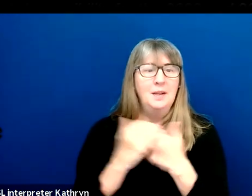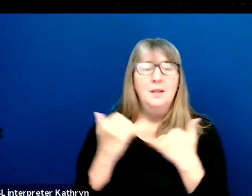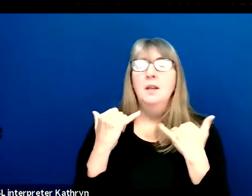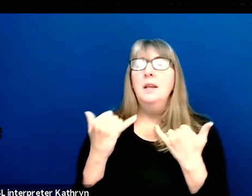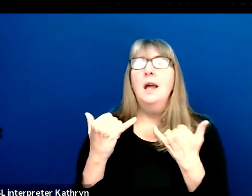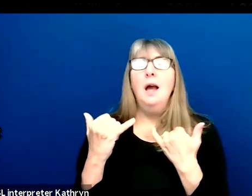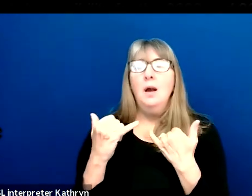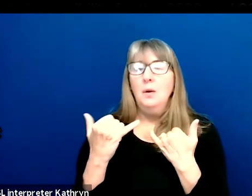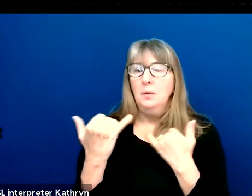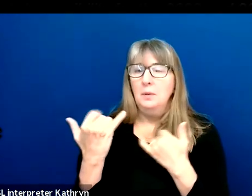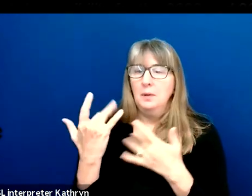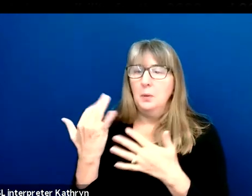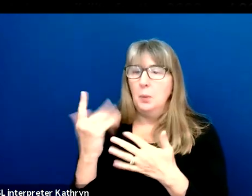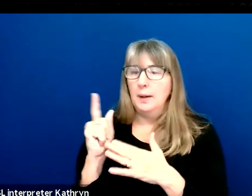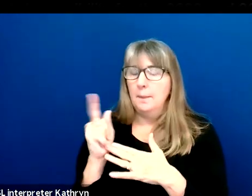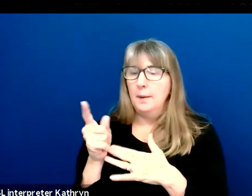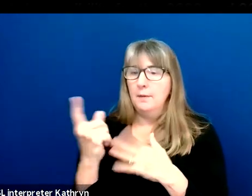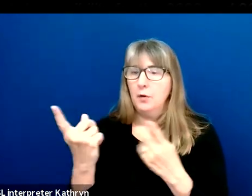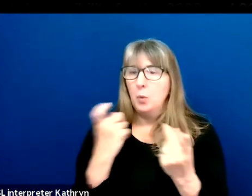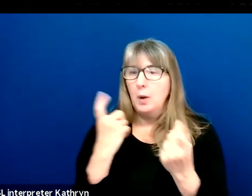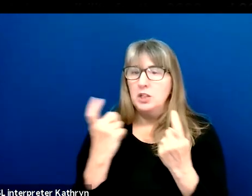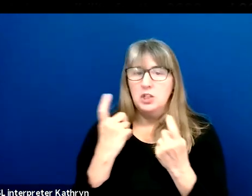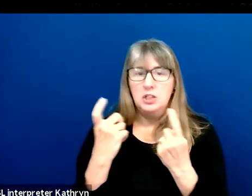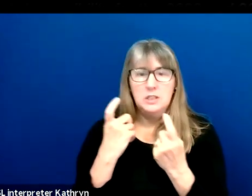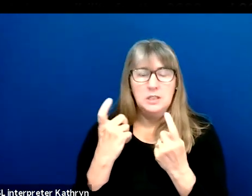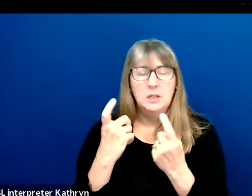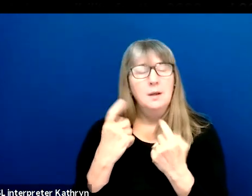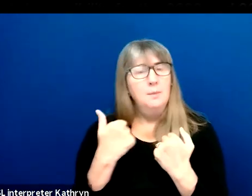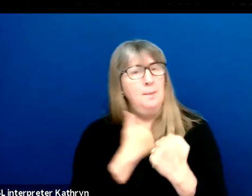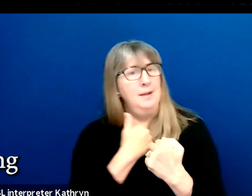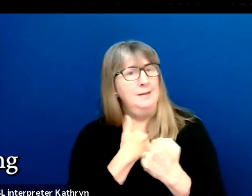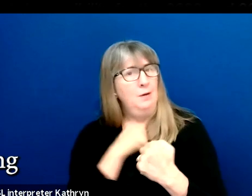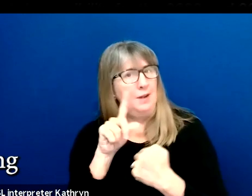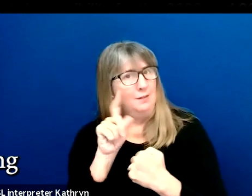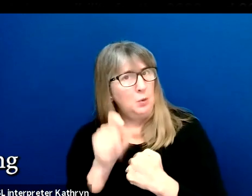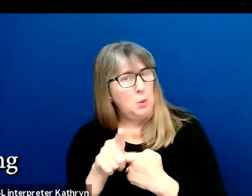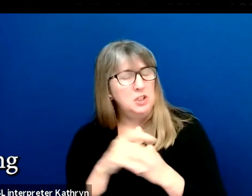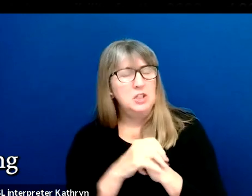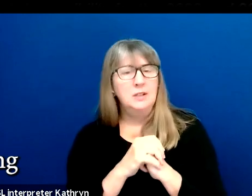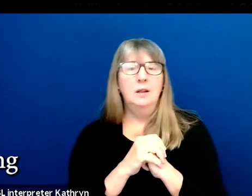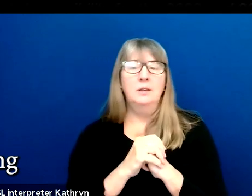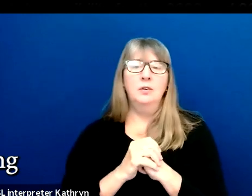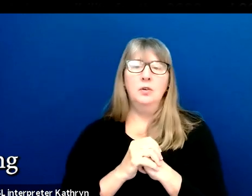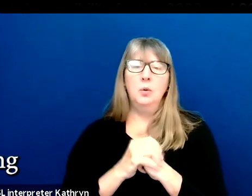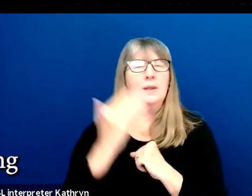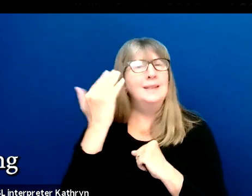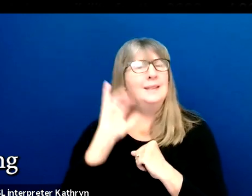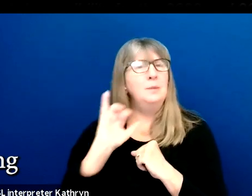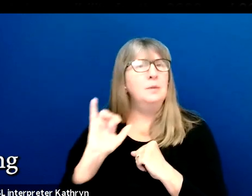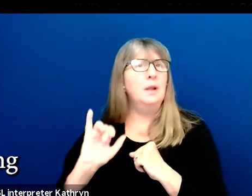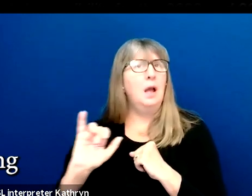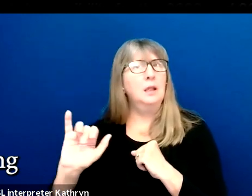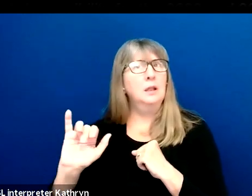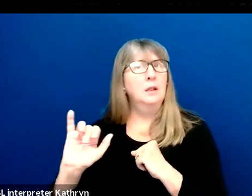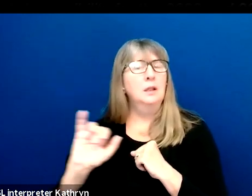a minute to come in, but with that, I have a question of my own. So it seemed like the